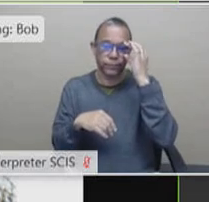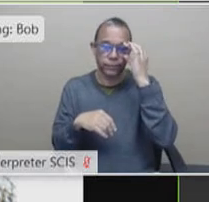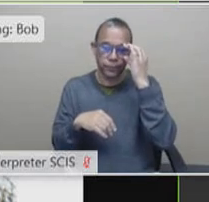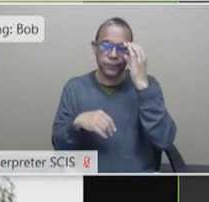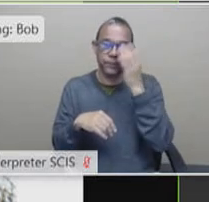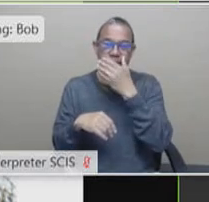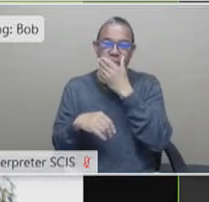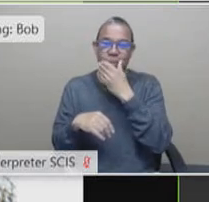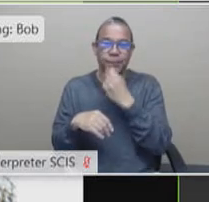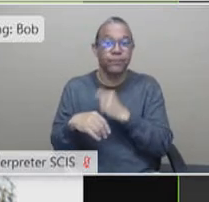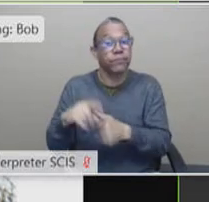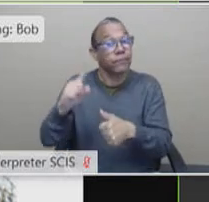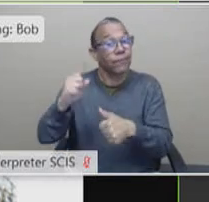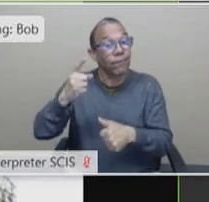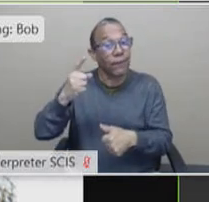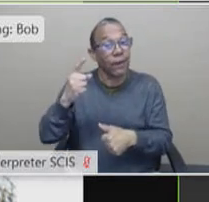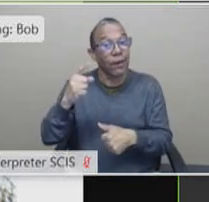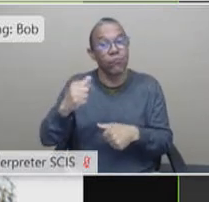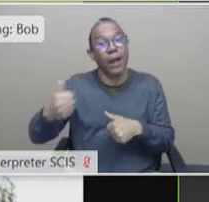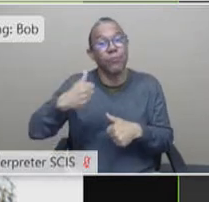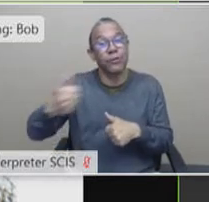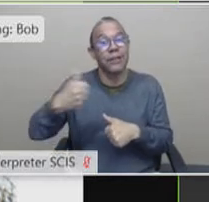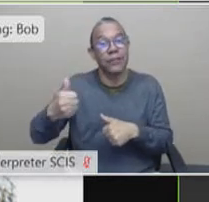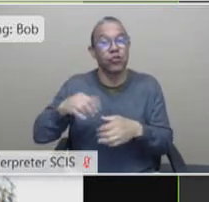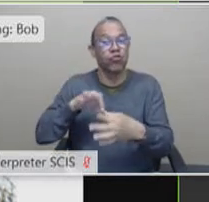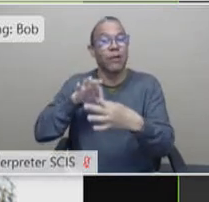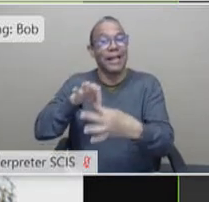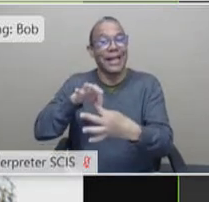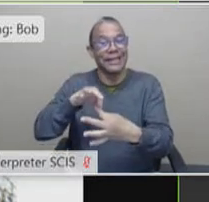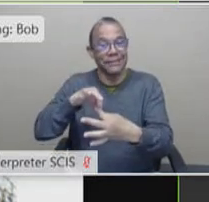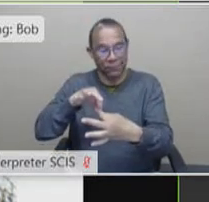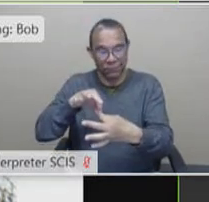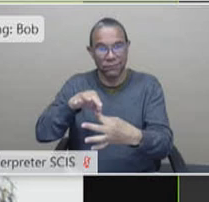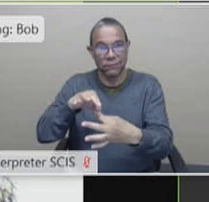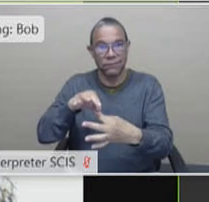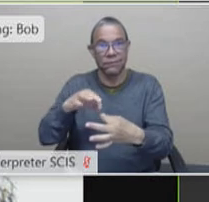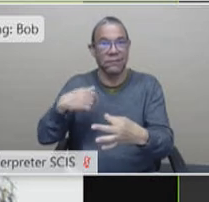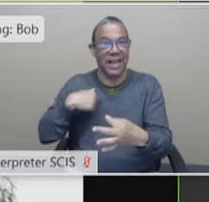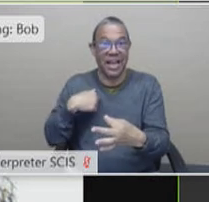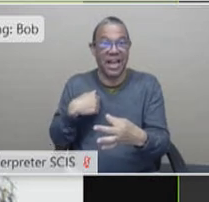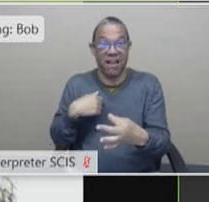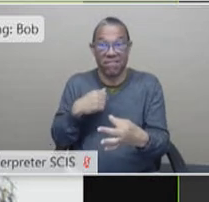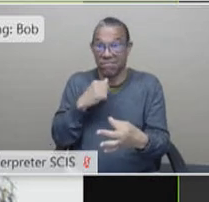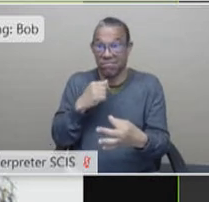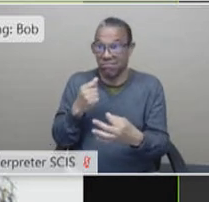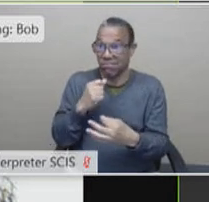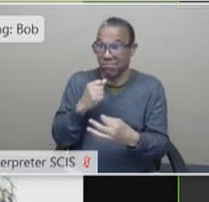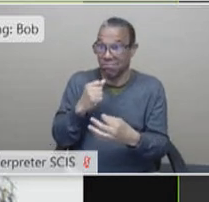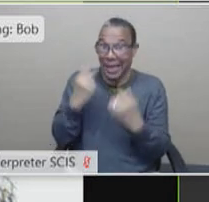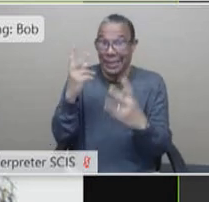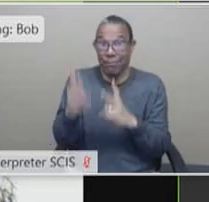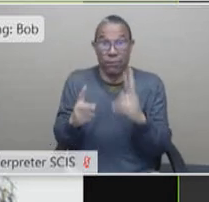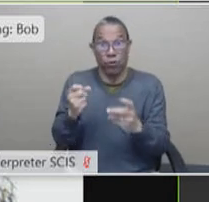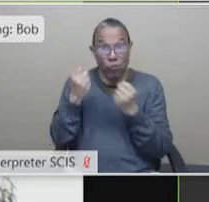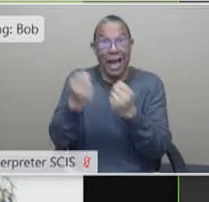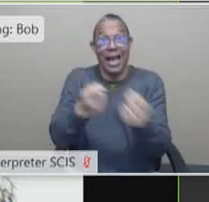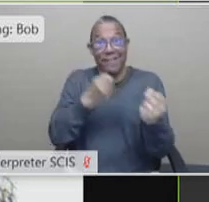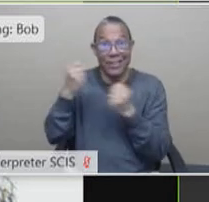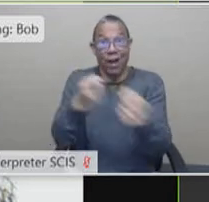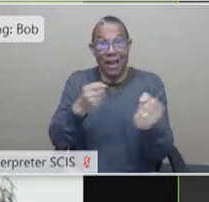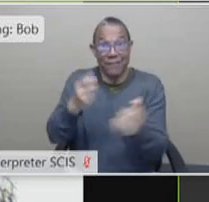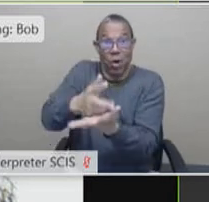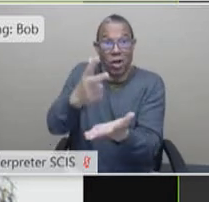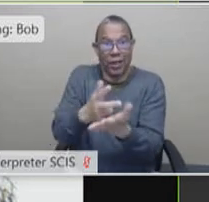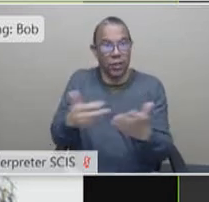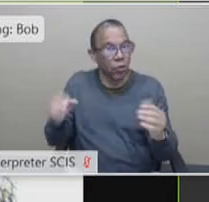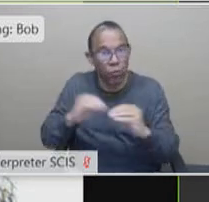So first, transportation-related revenues. We have fewer people driving on our roads, fewer people parking. And what that means